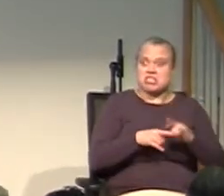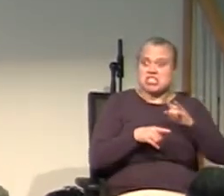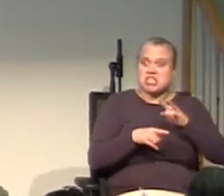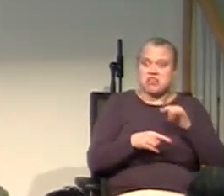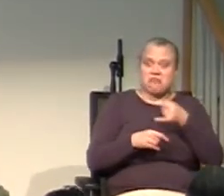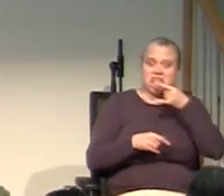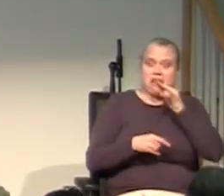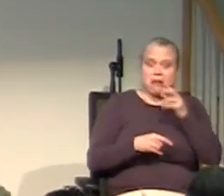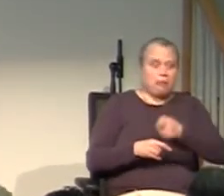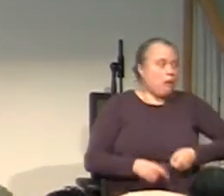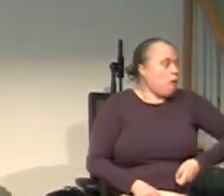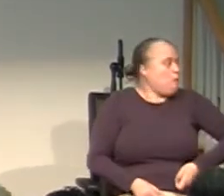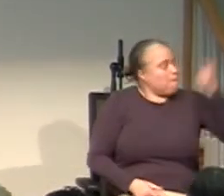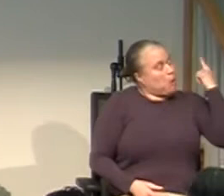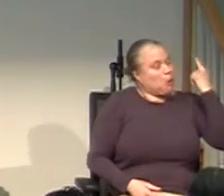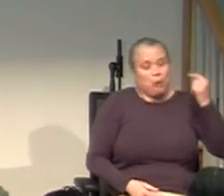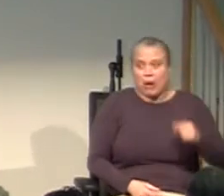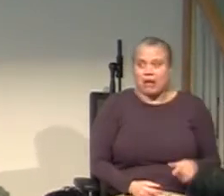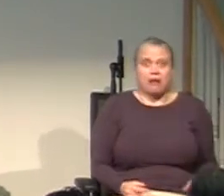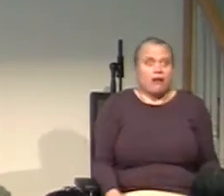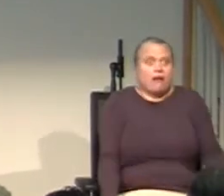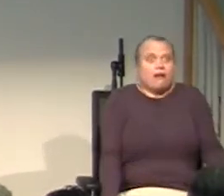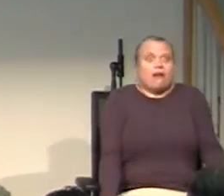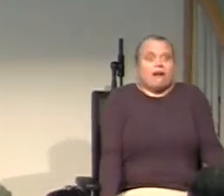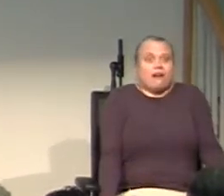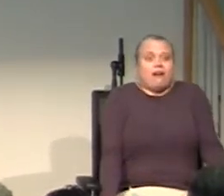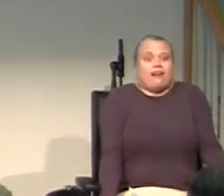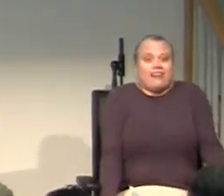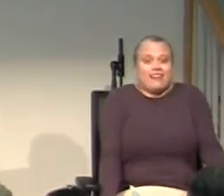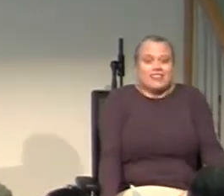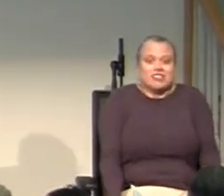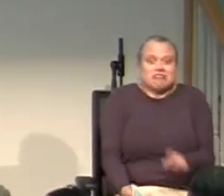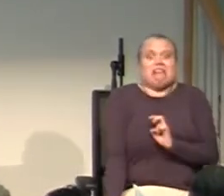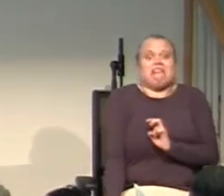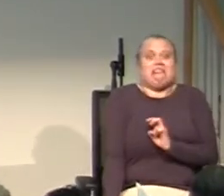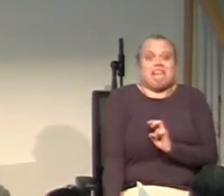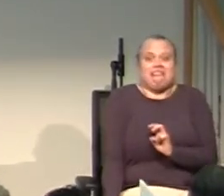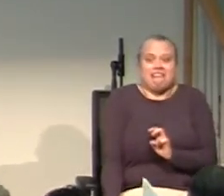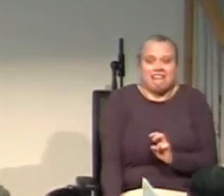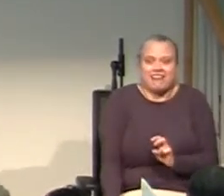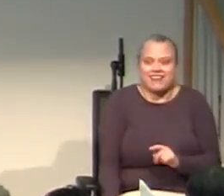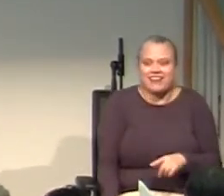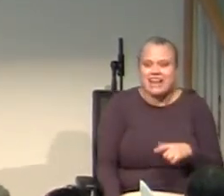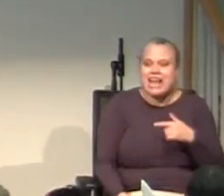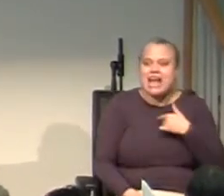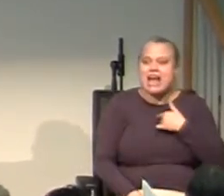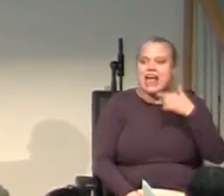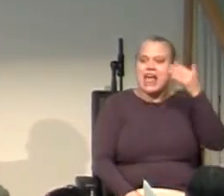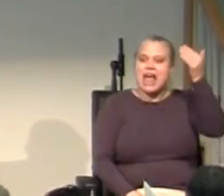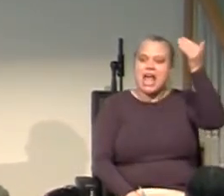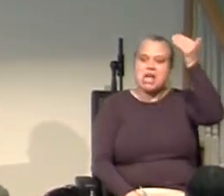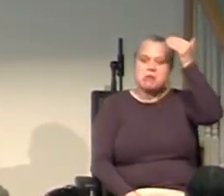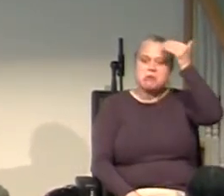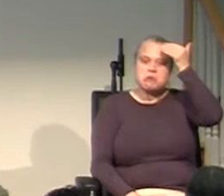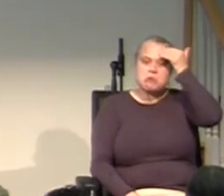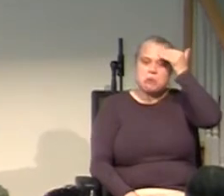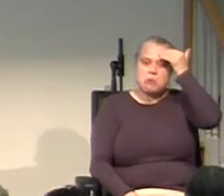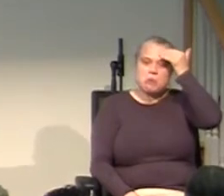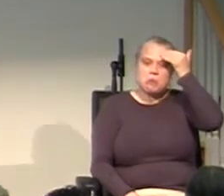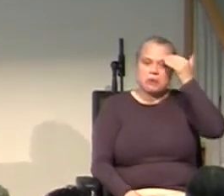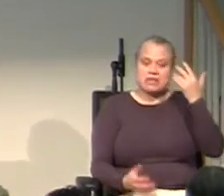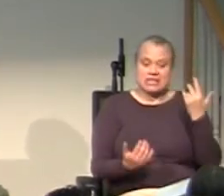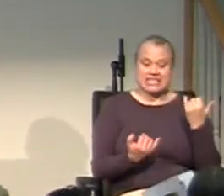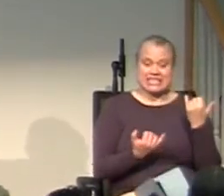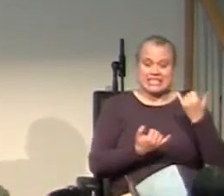my shoulder. It was amazing. But I know that